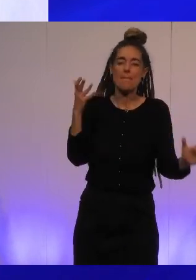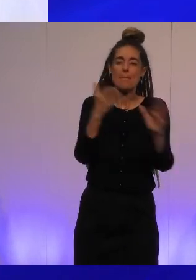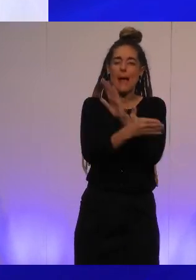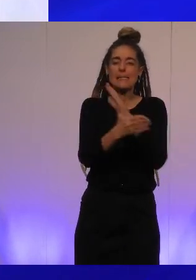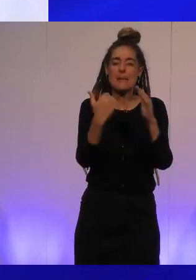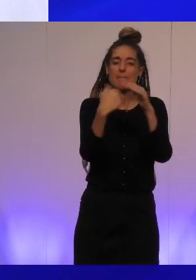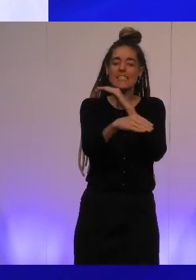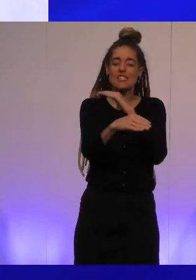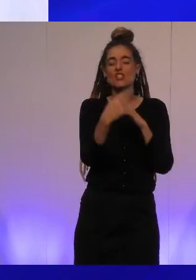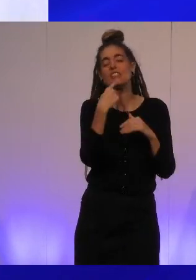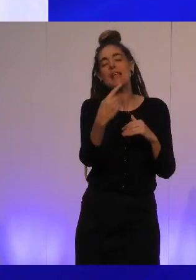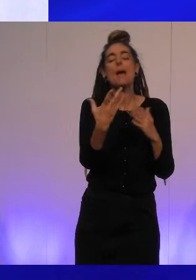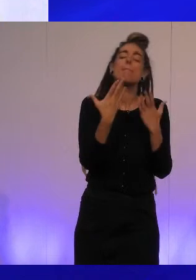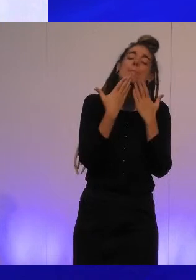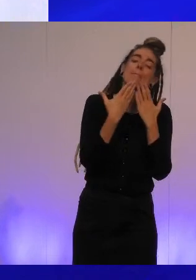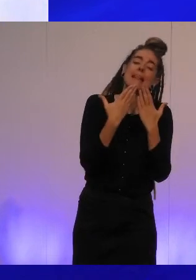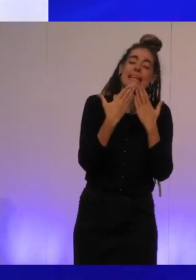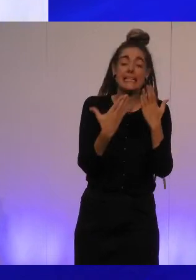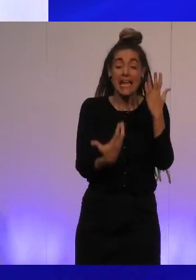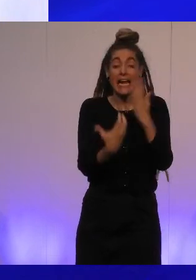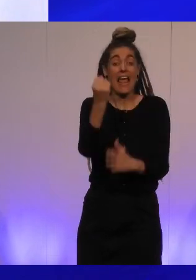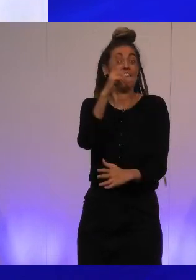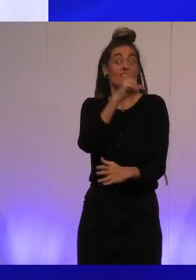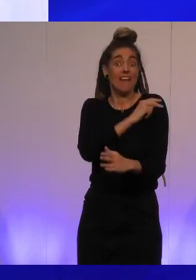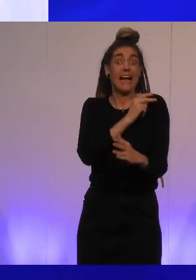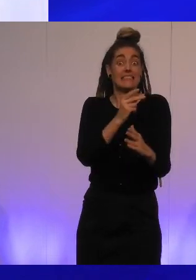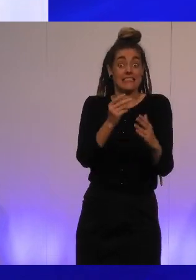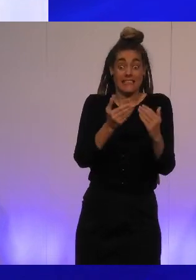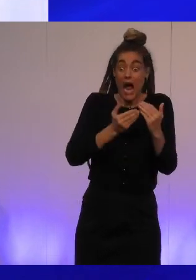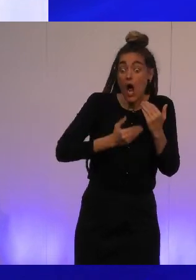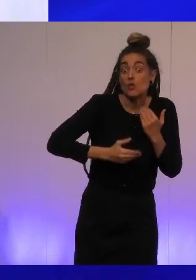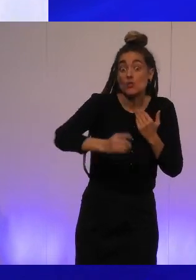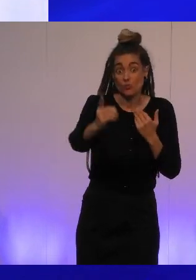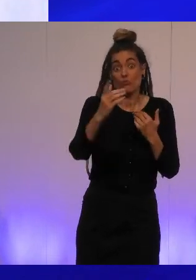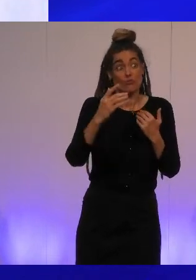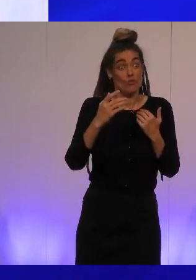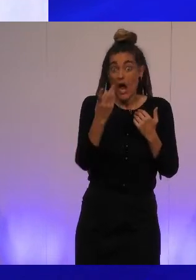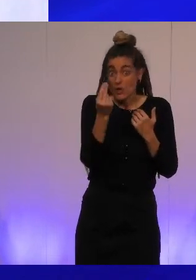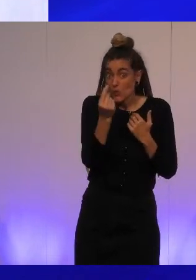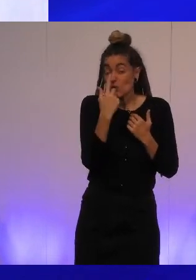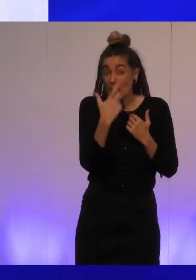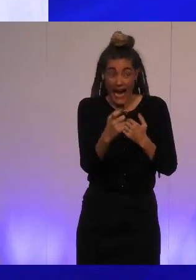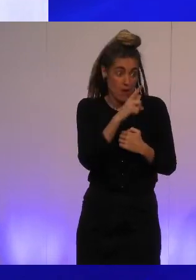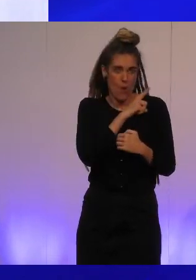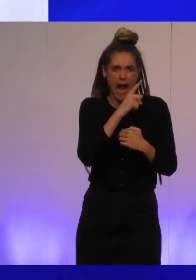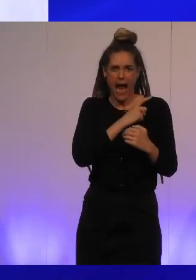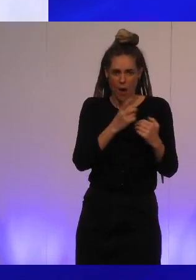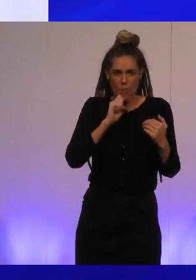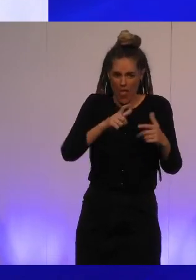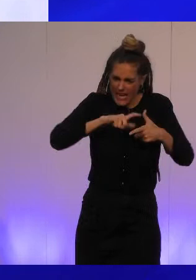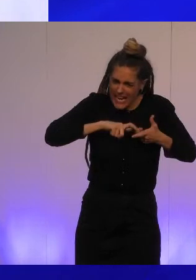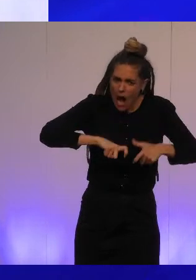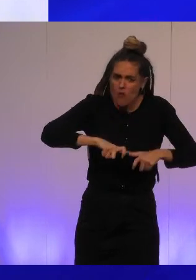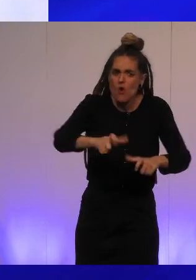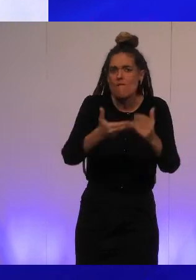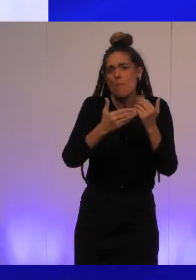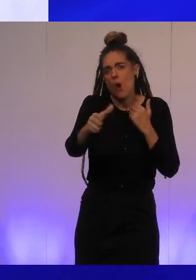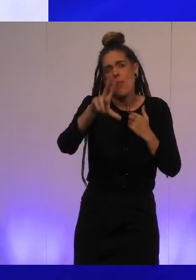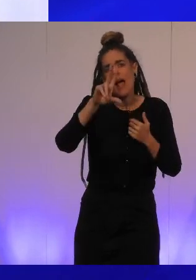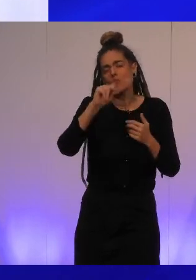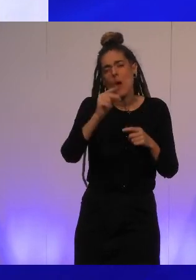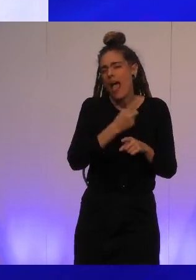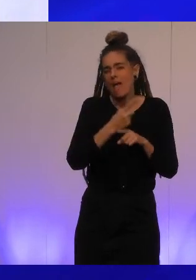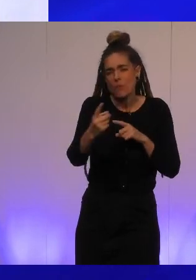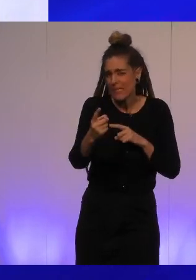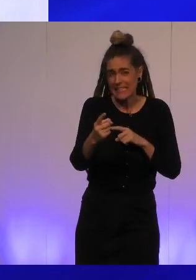please get it as soon as you want to. It does last longer than the 12 weeks. So some people were hanging on thinking I'll get it in October, where